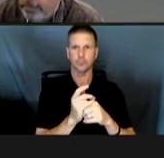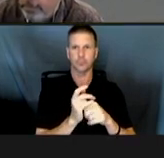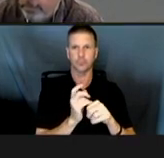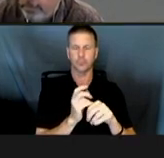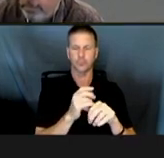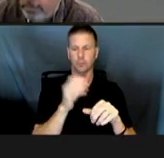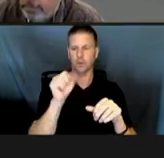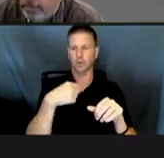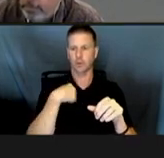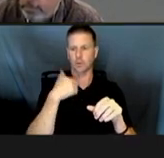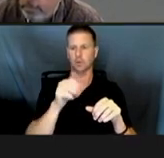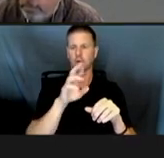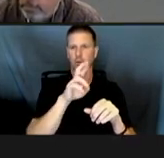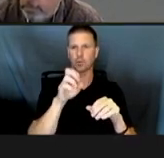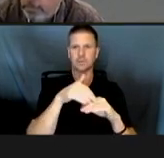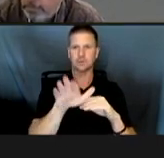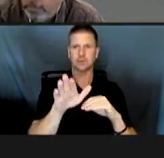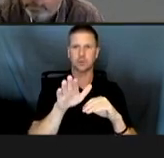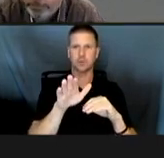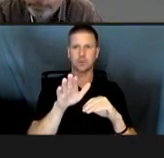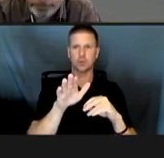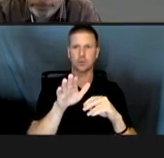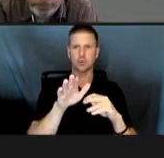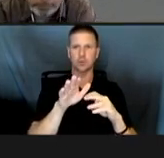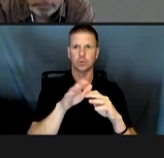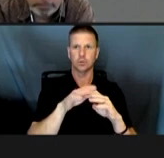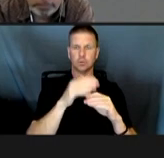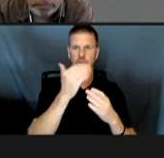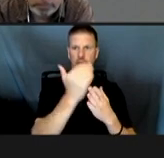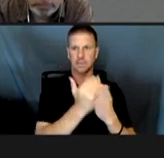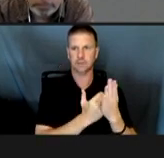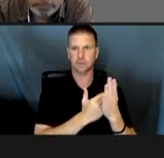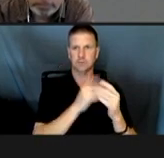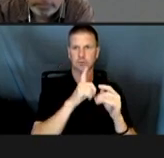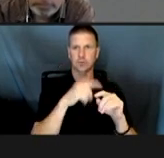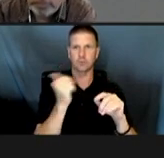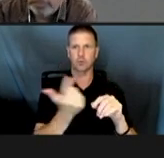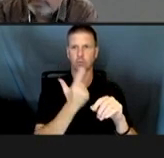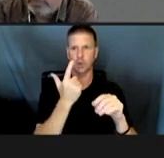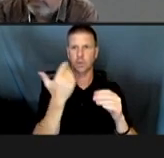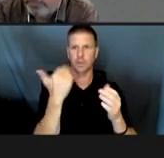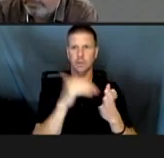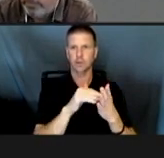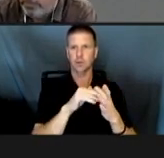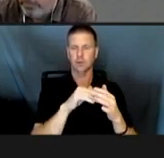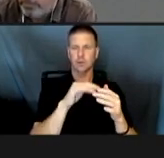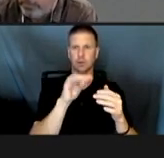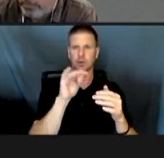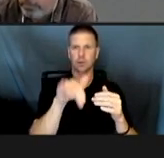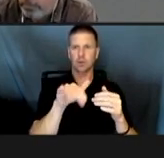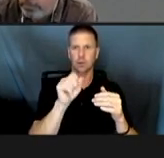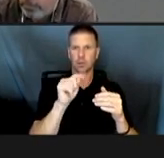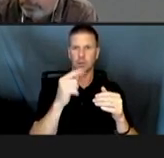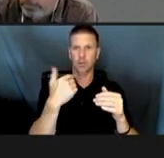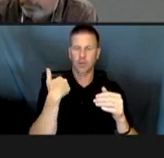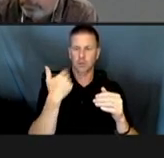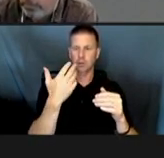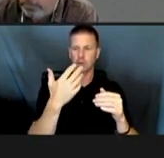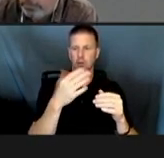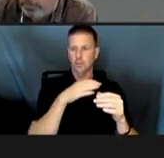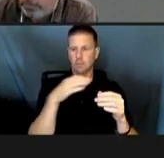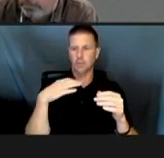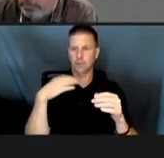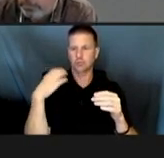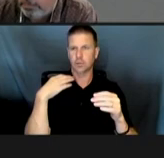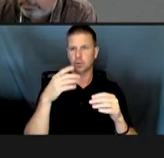Yeah, I can resend the list to everybody again that just has, you know, who the committee chairs are